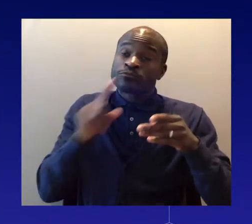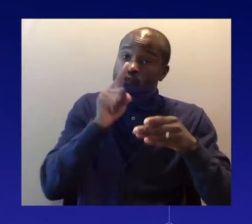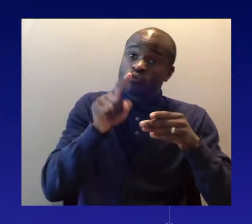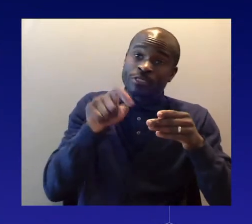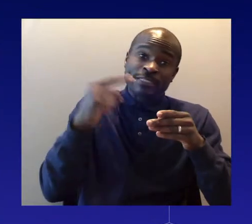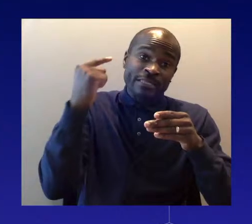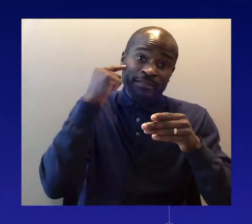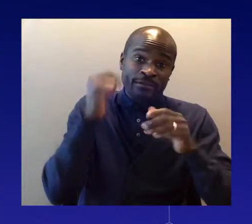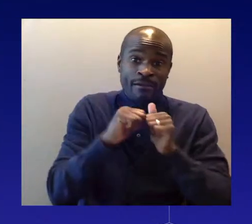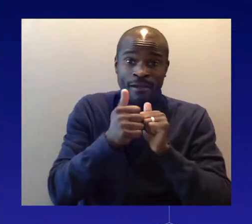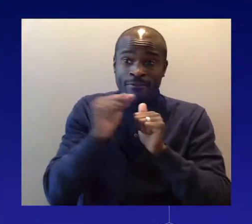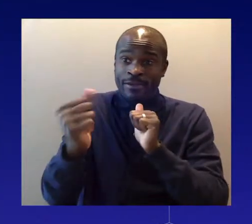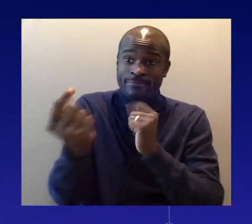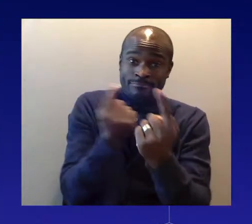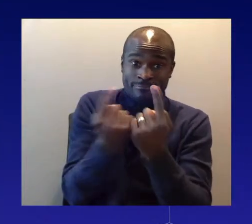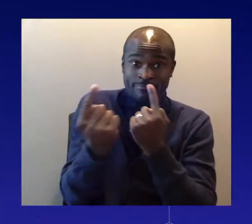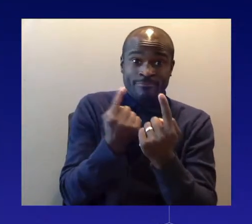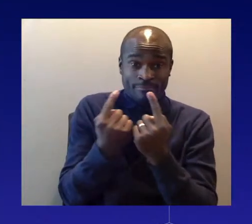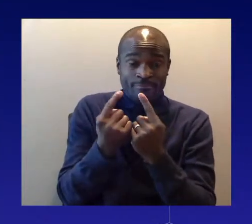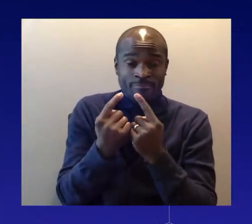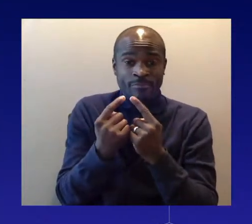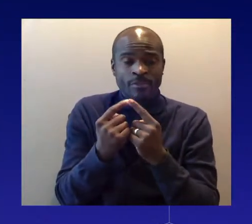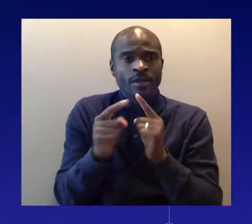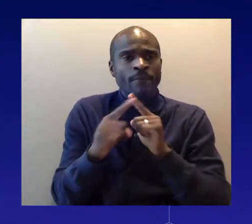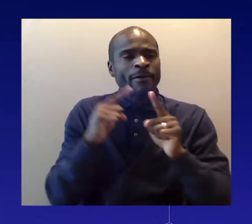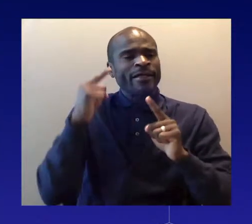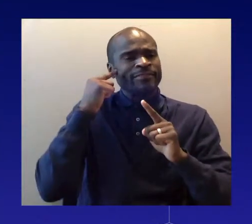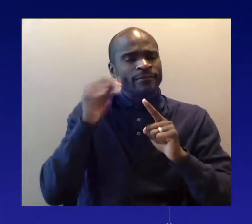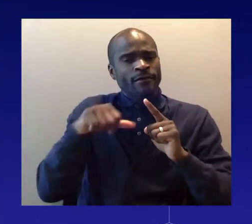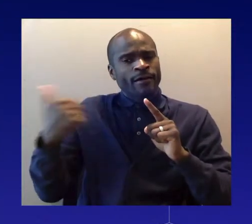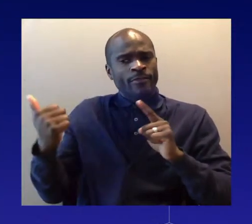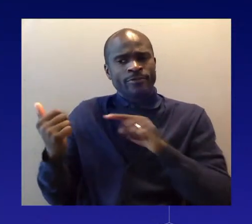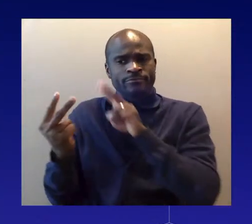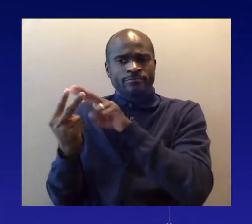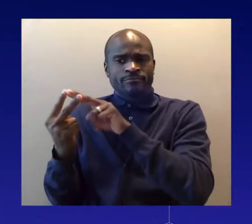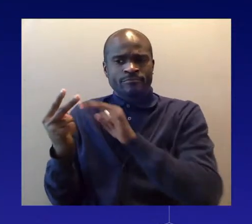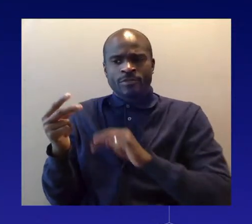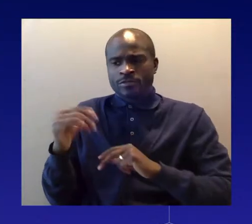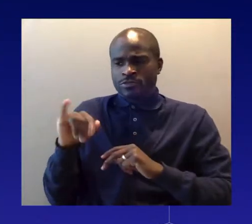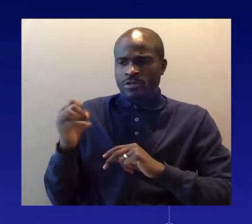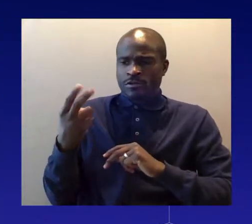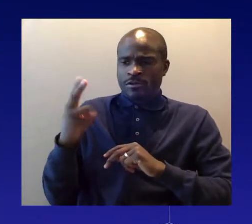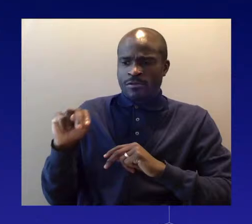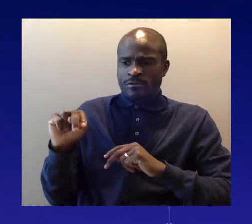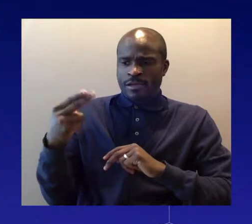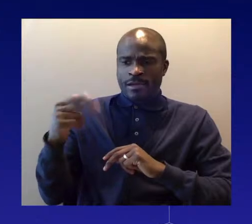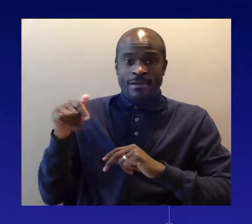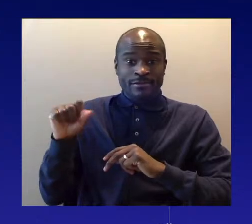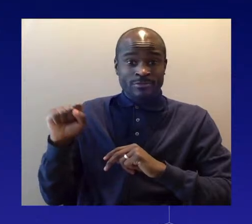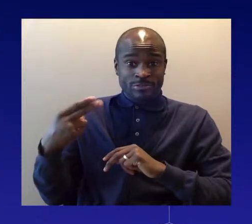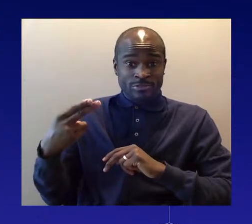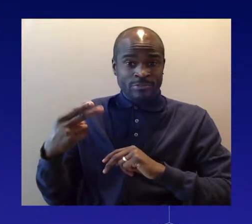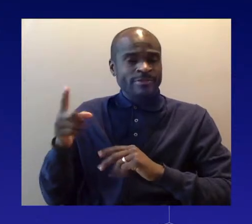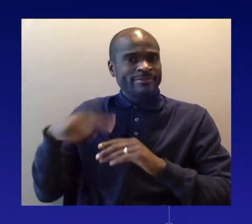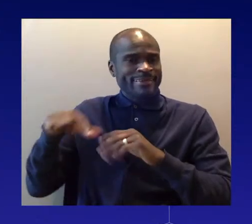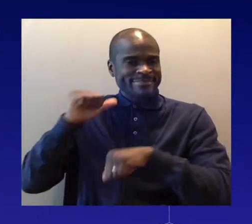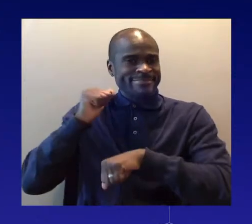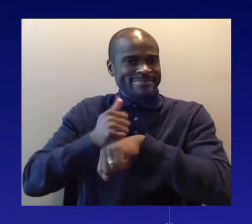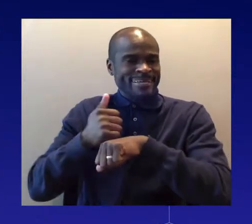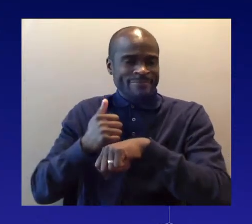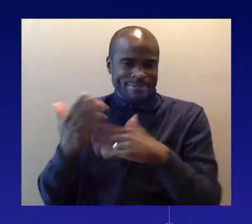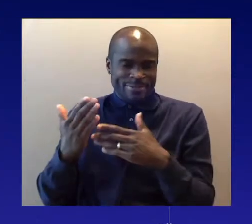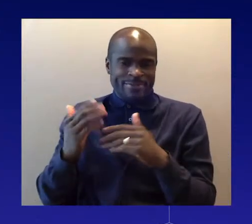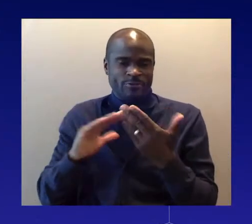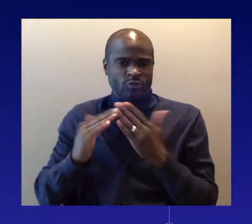of Jack Geiger and the spirit of John Hatch, which were the founding fathers for us of the community health, we have infrastructure. The issue is,